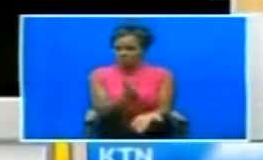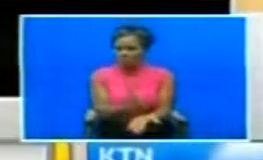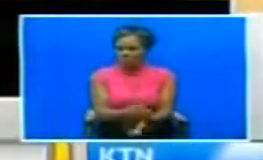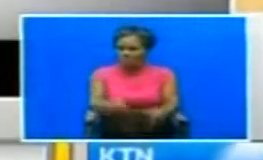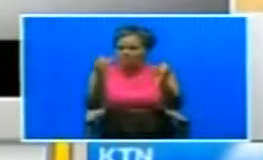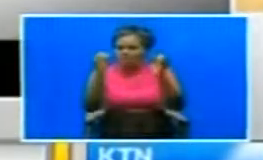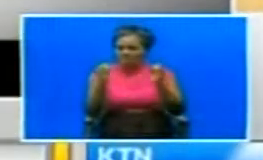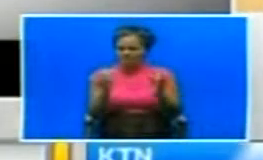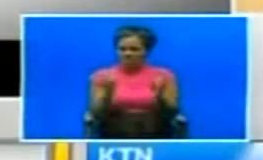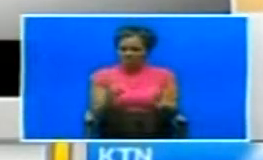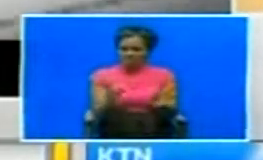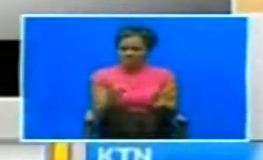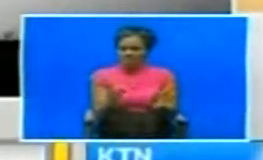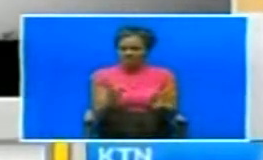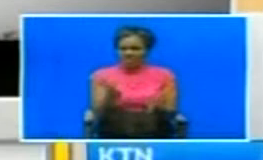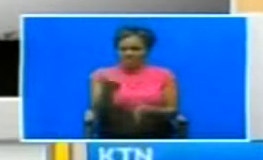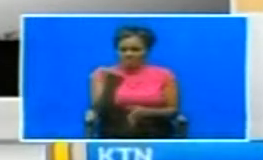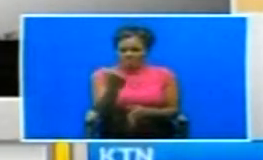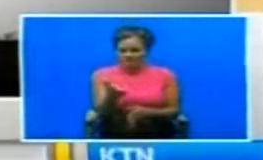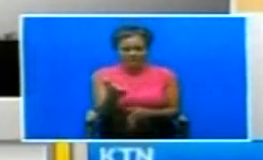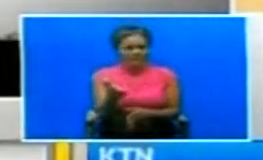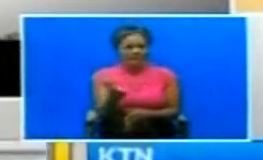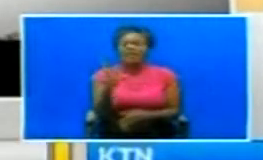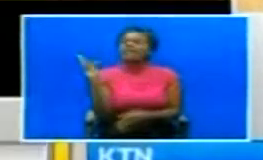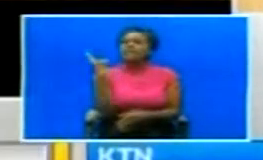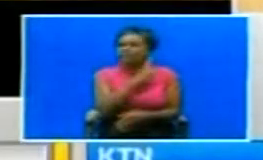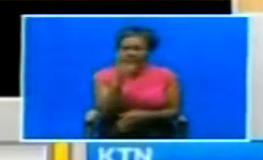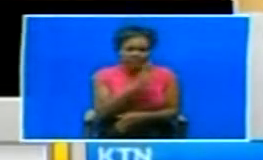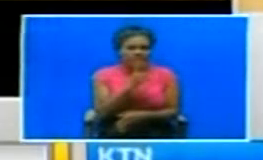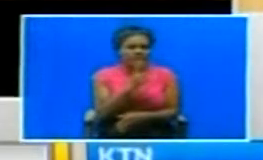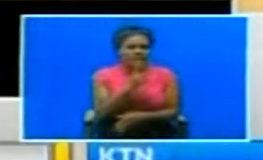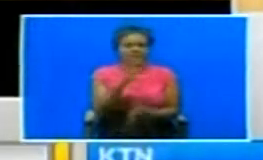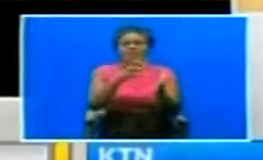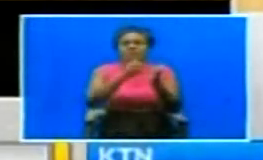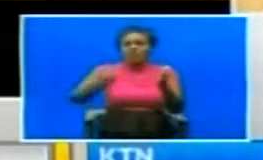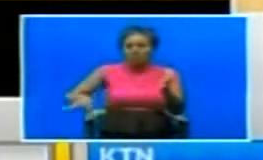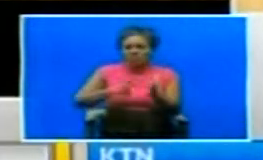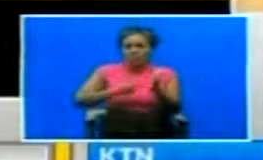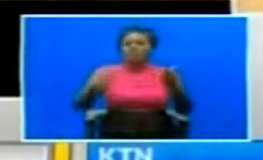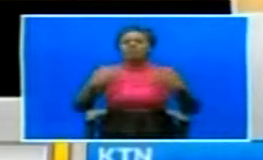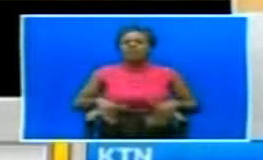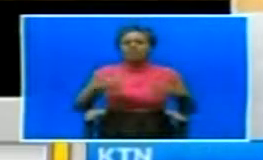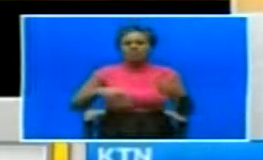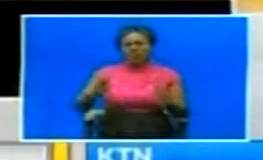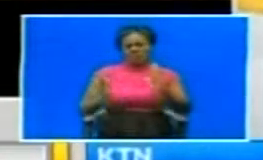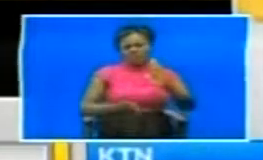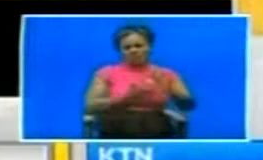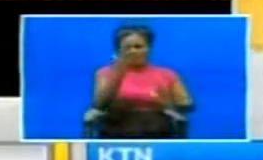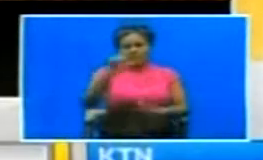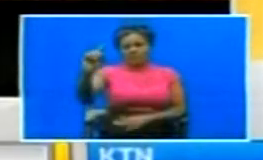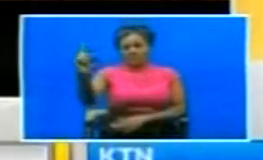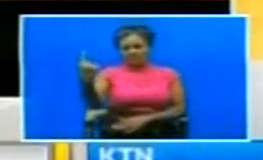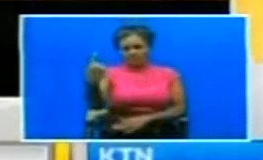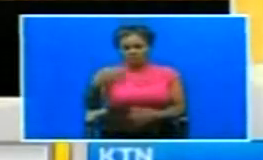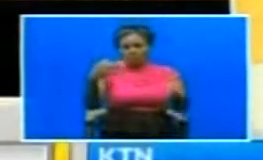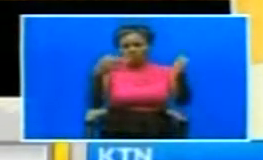If you are in a ground that's very, very exposed to this high level, you have to remove those people from that environment. First of all,